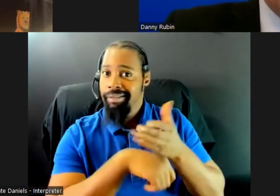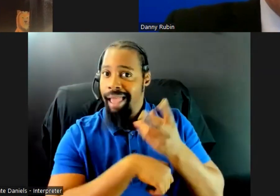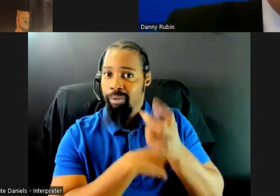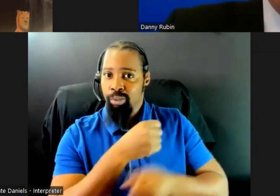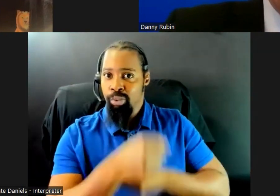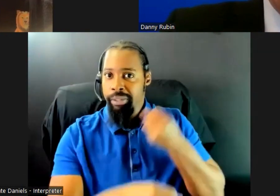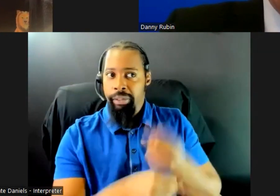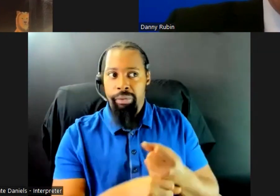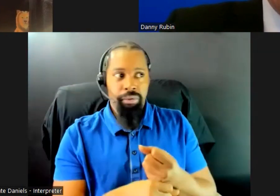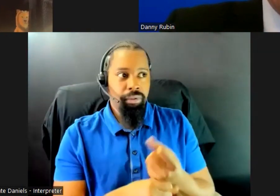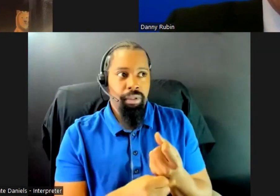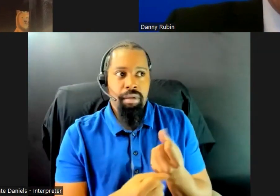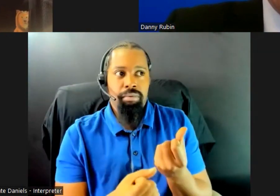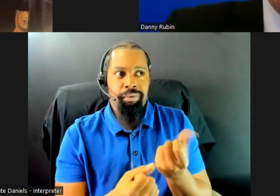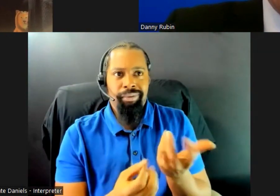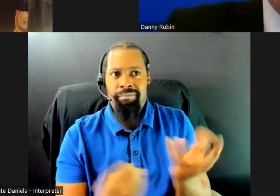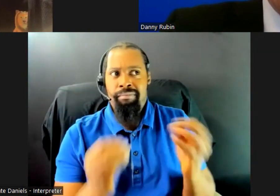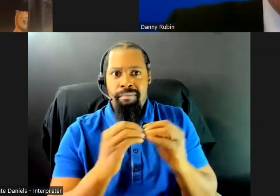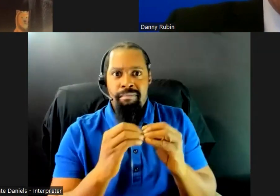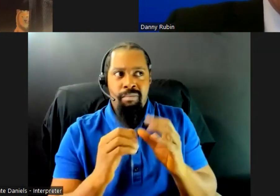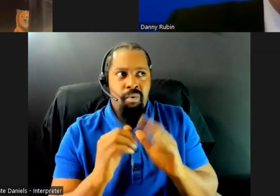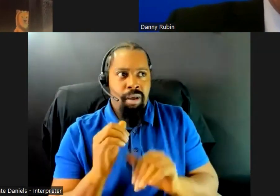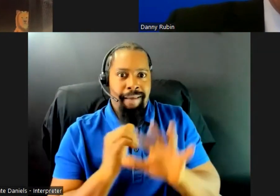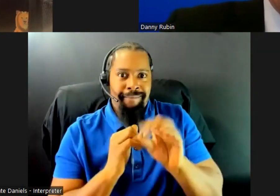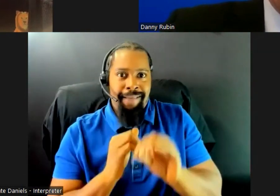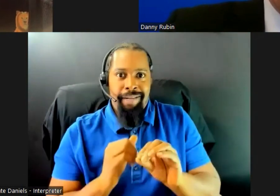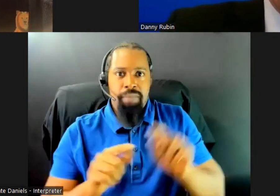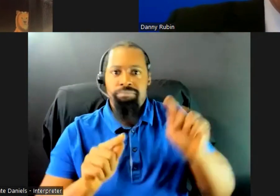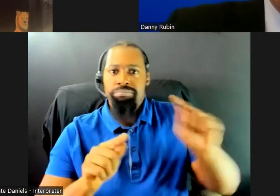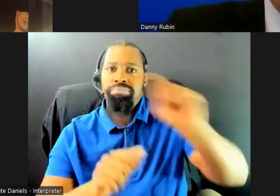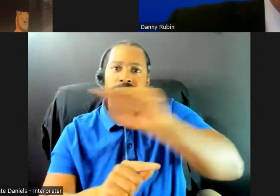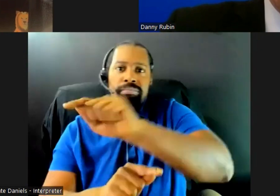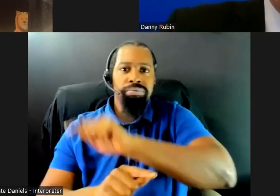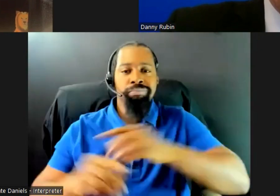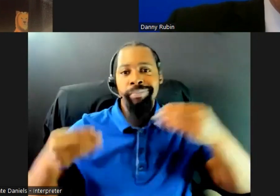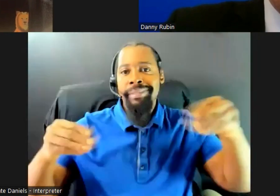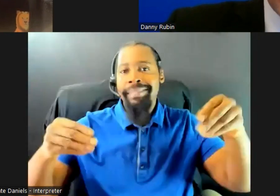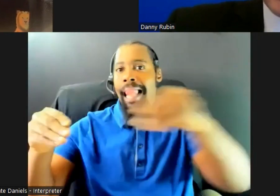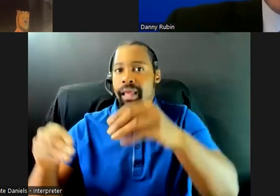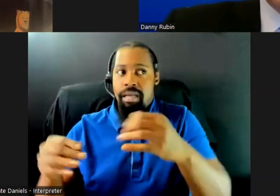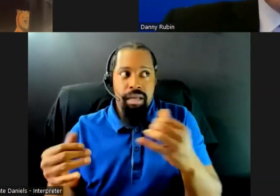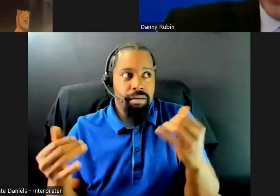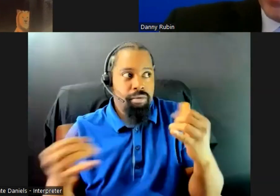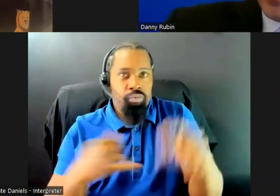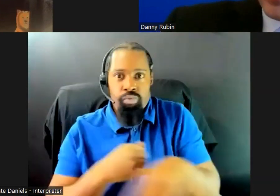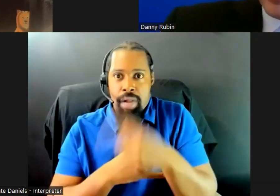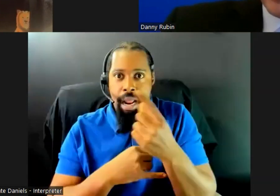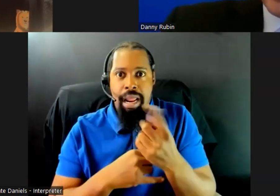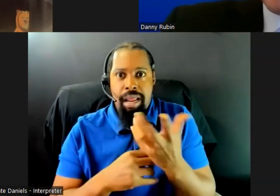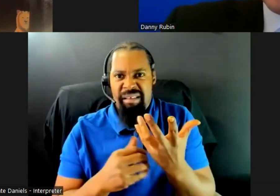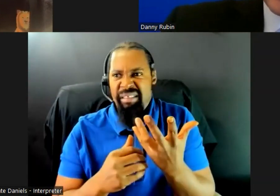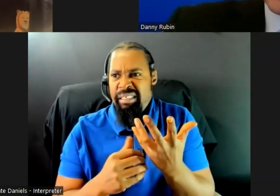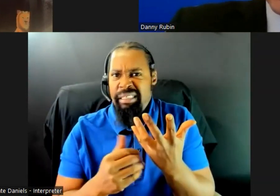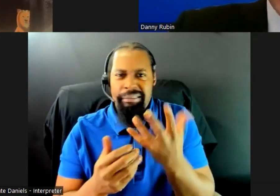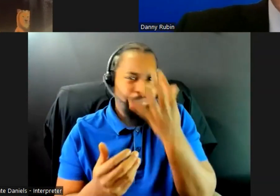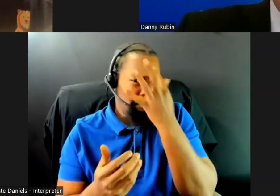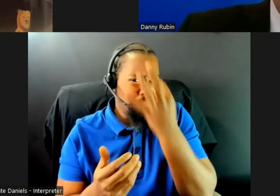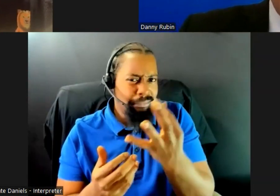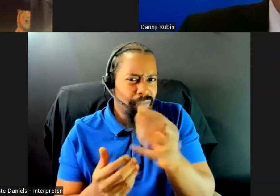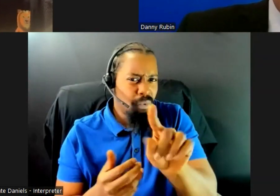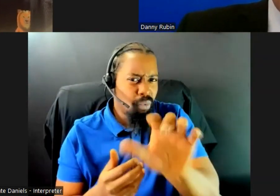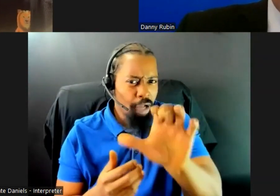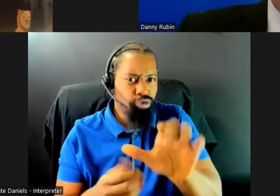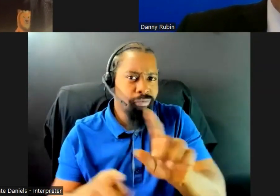50 selling points around the world, and today I think we have almost 100. Wow. I just